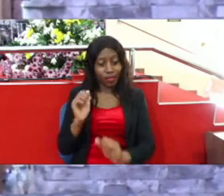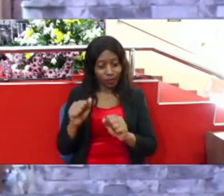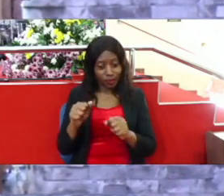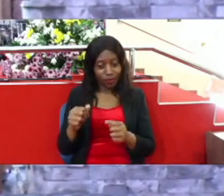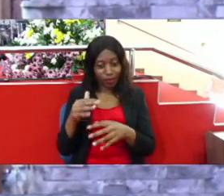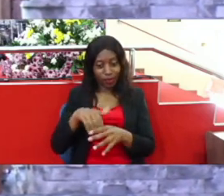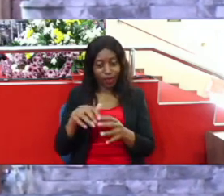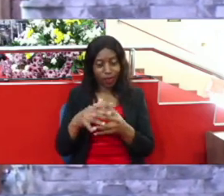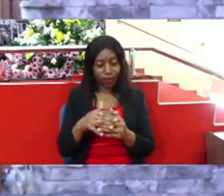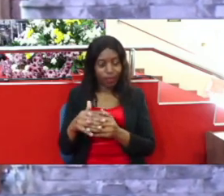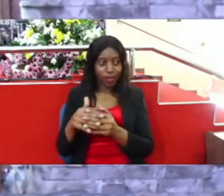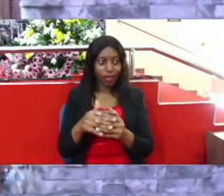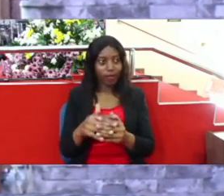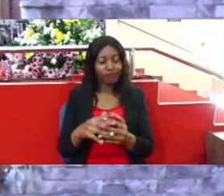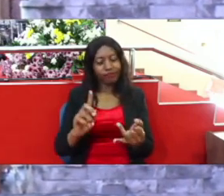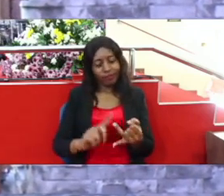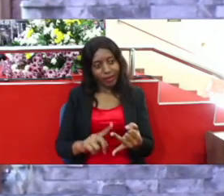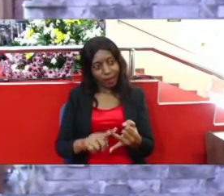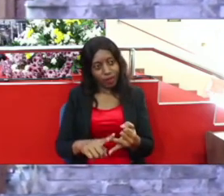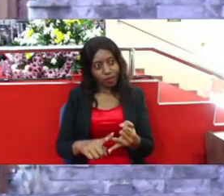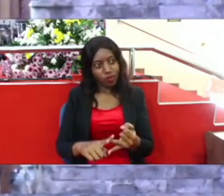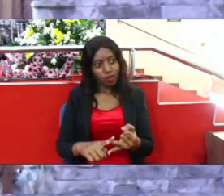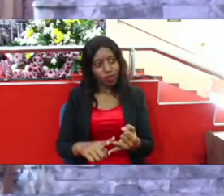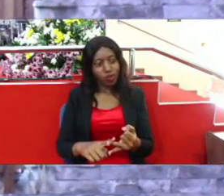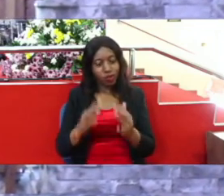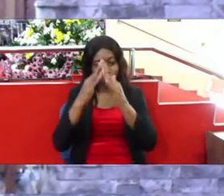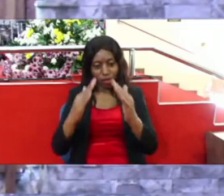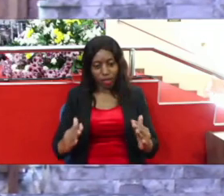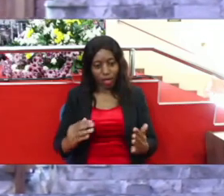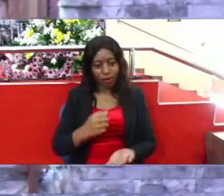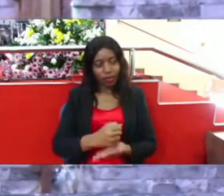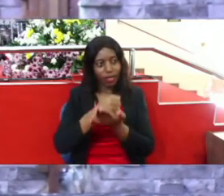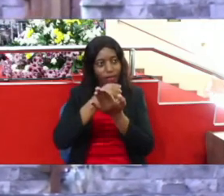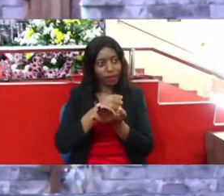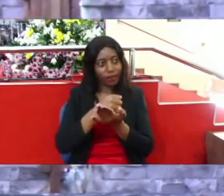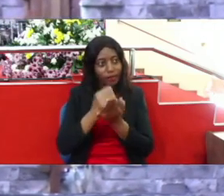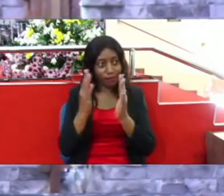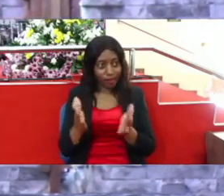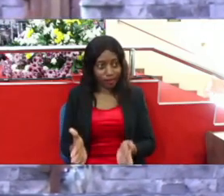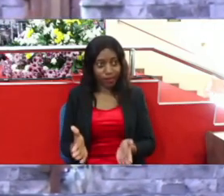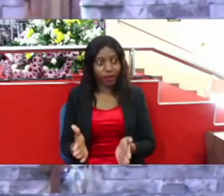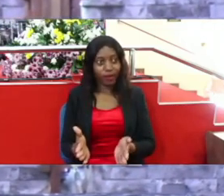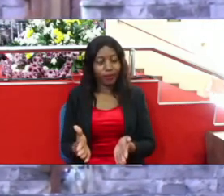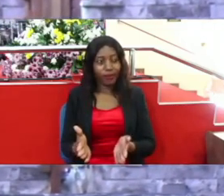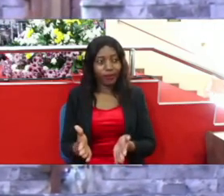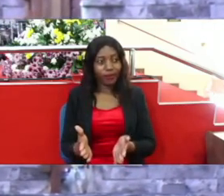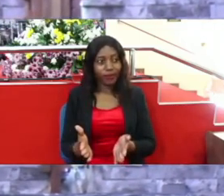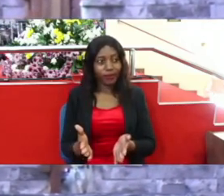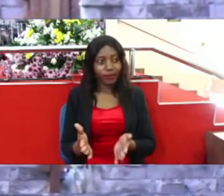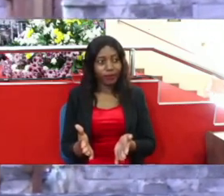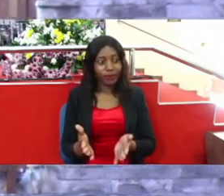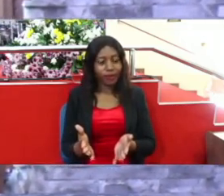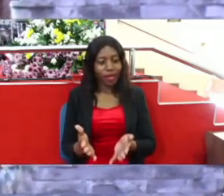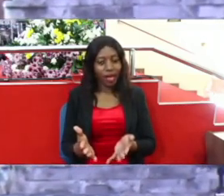hivyo. To the house help. Kwa mjakazi wa pale nyumbani. And because the wife didn't